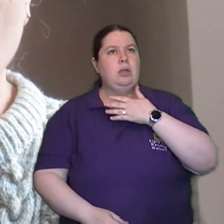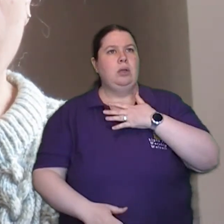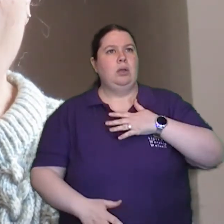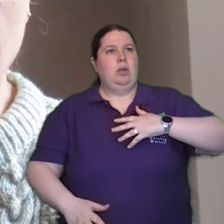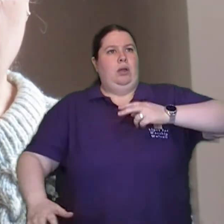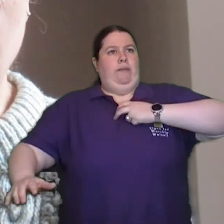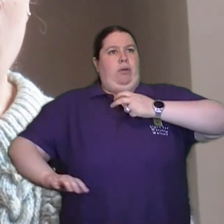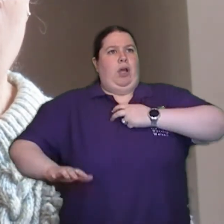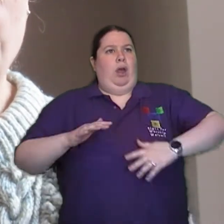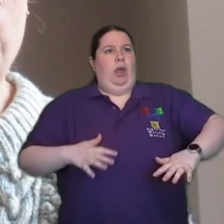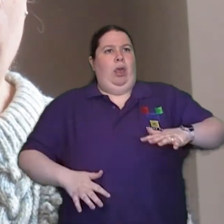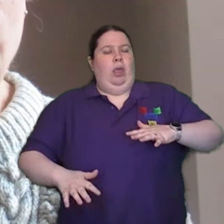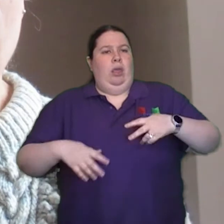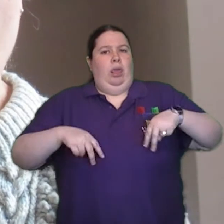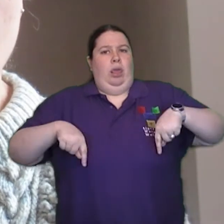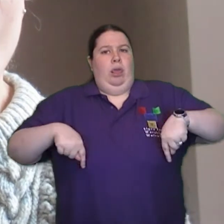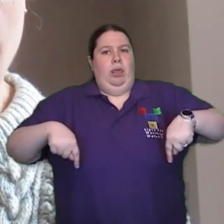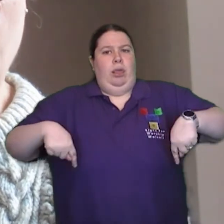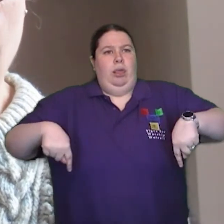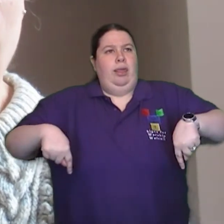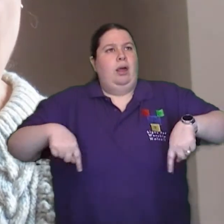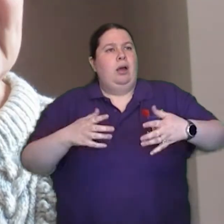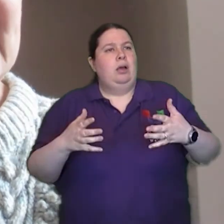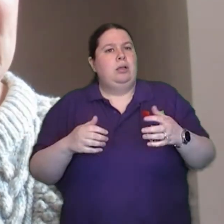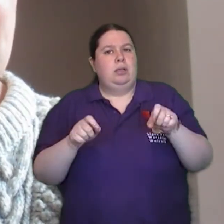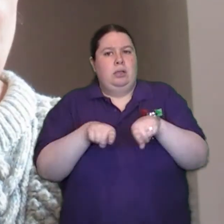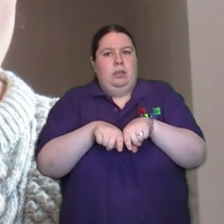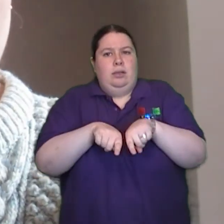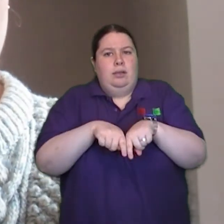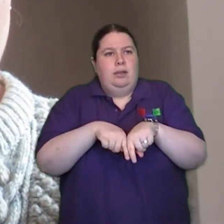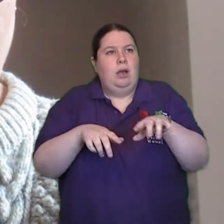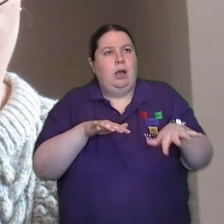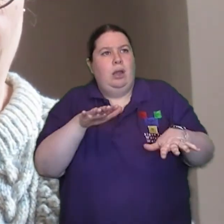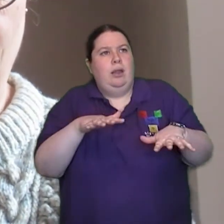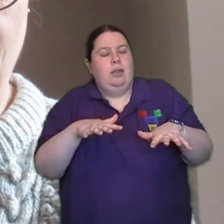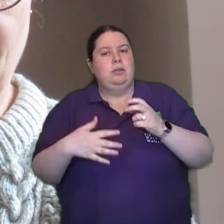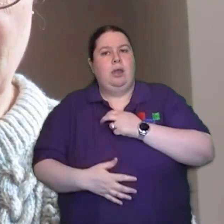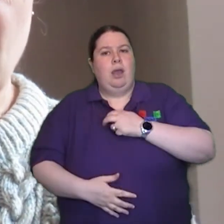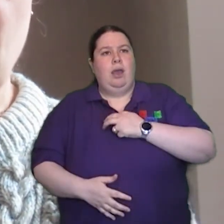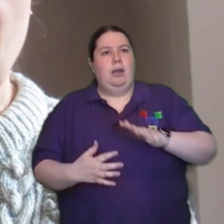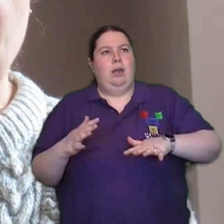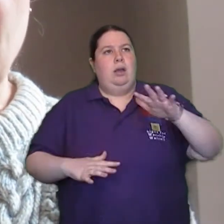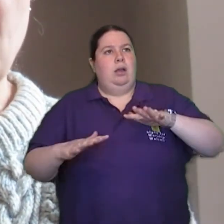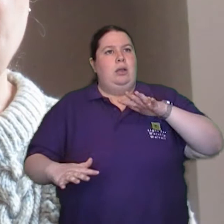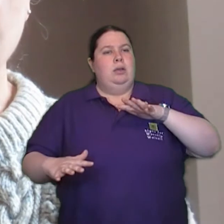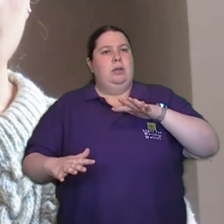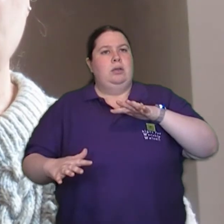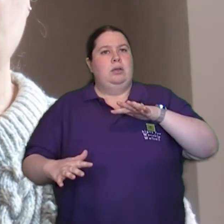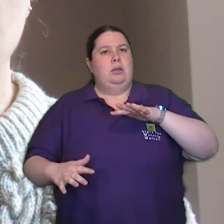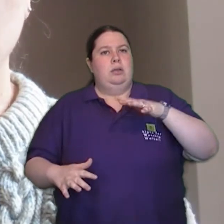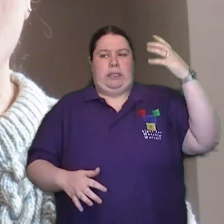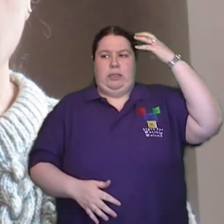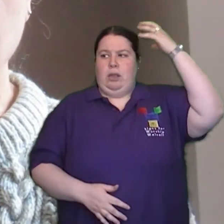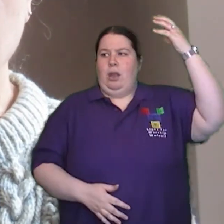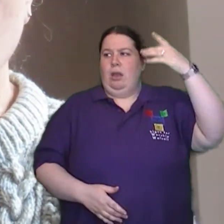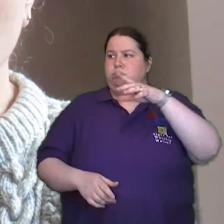he was so frightened that his legs became weak and his knees were knocking. The king summoned